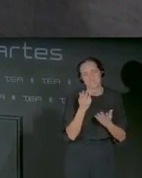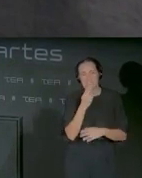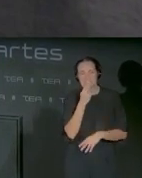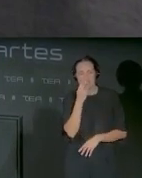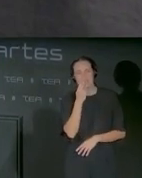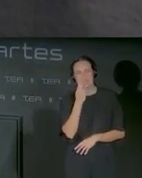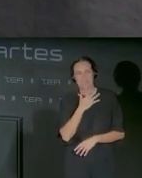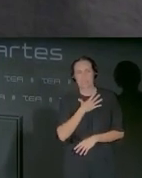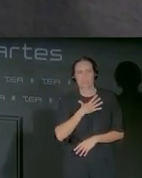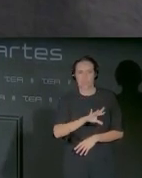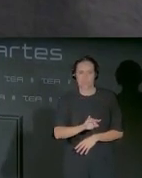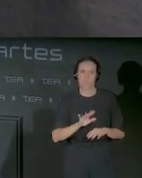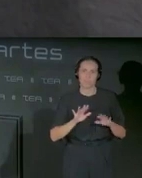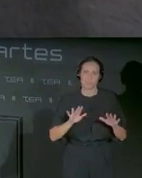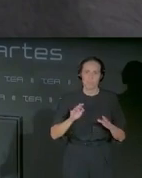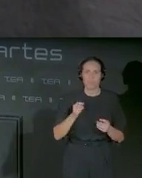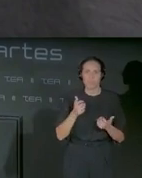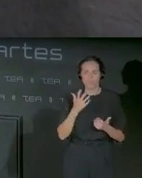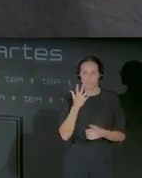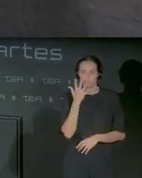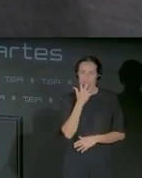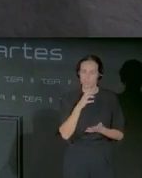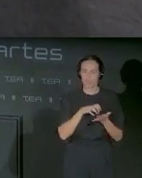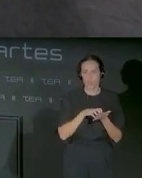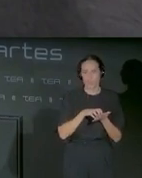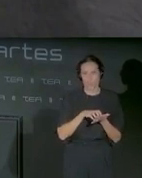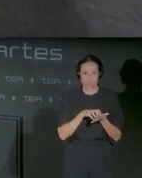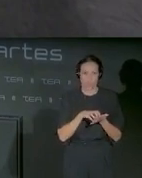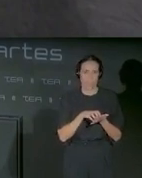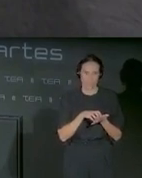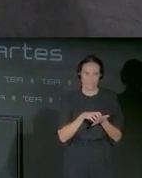games on that scale are rather different.